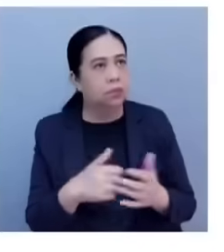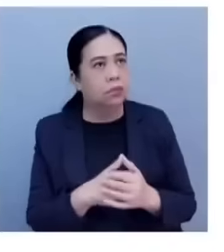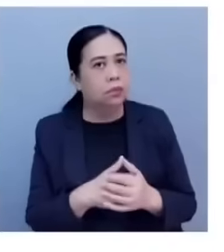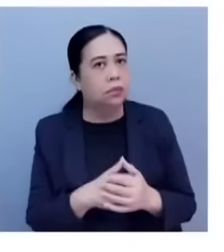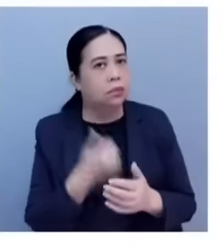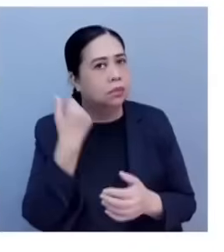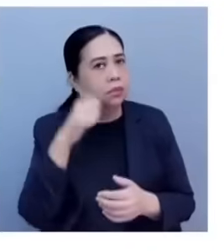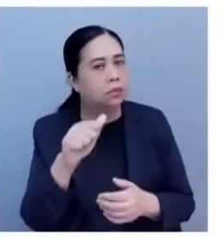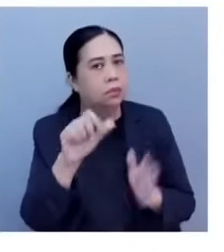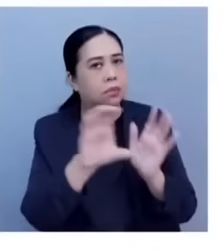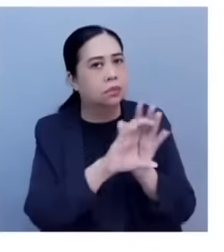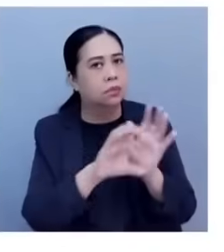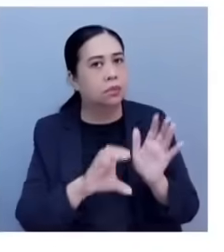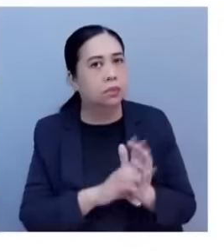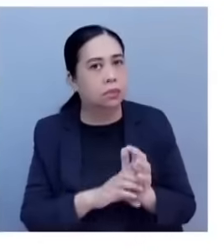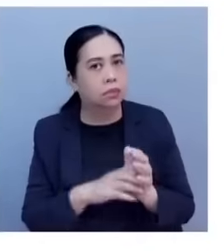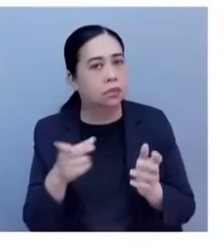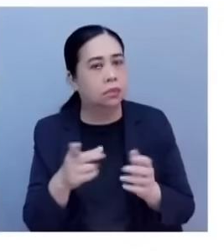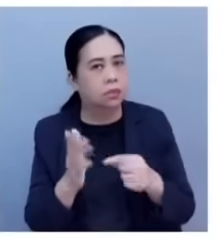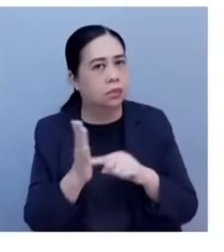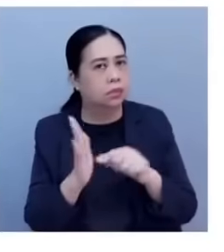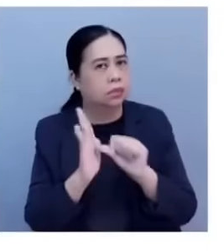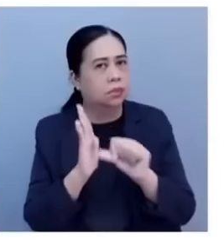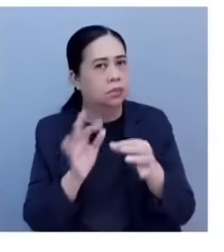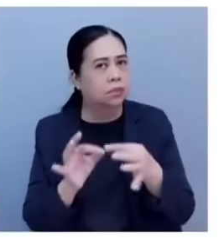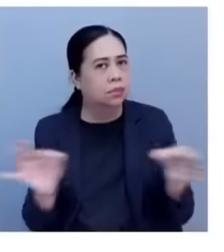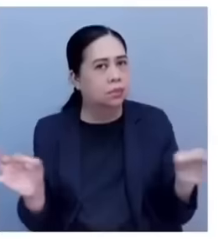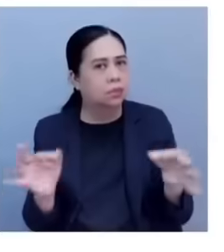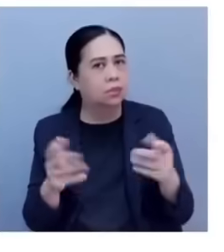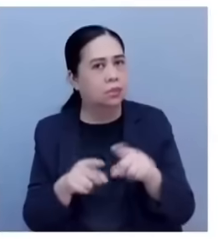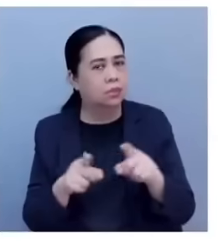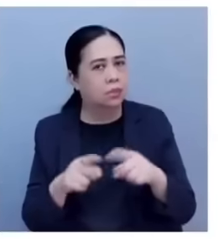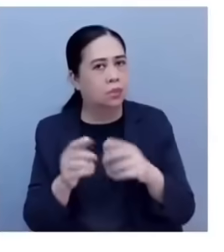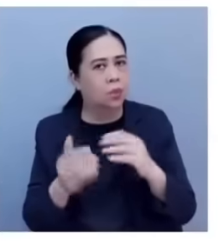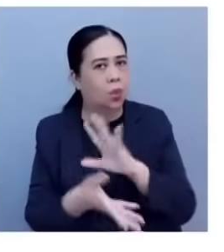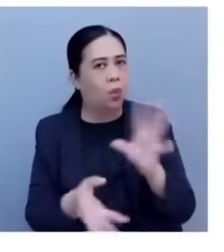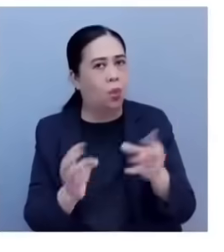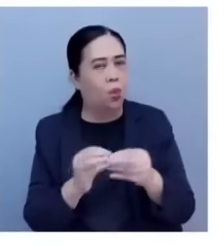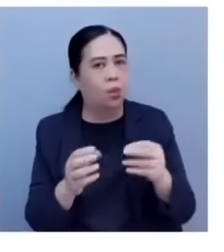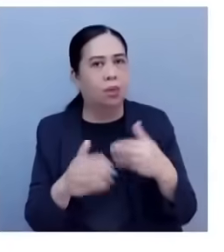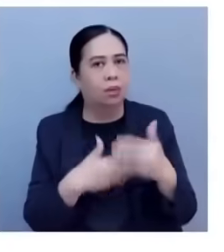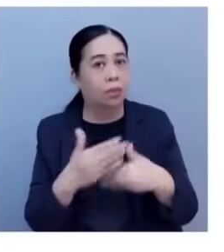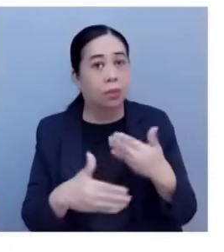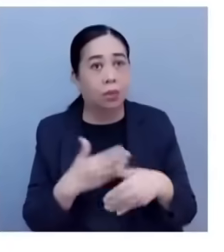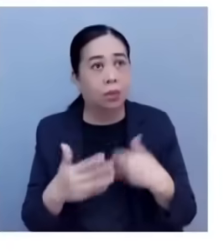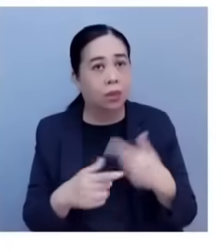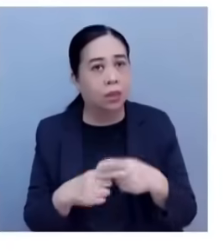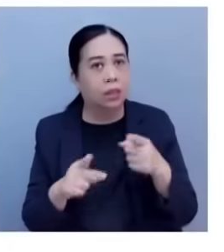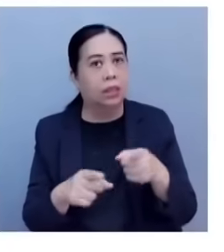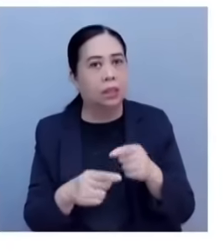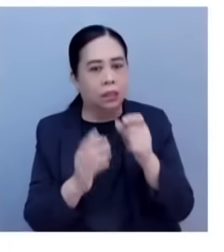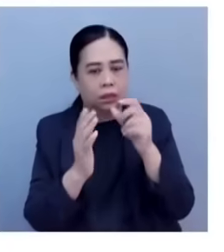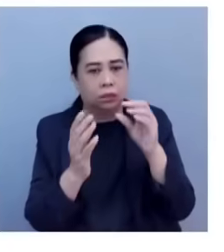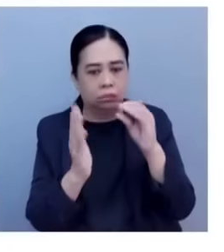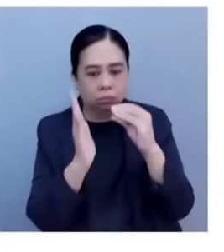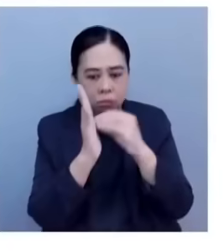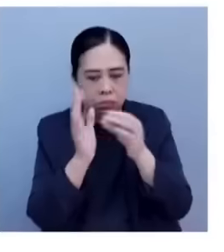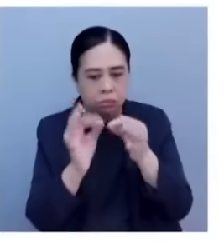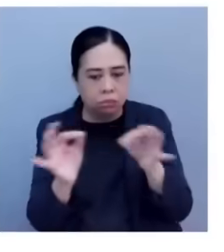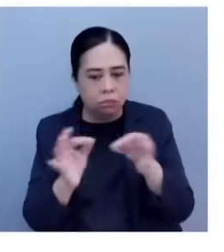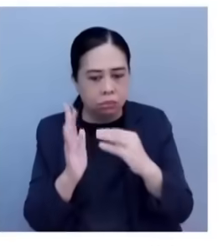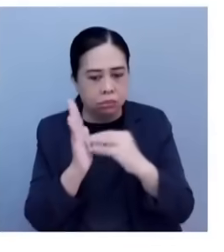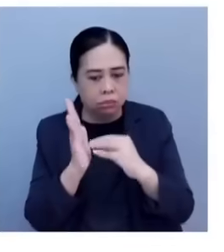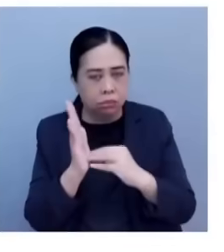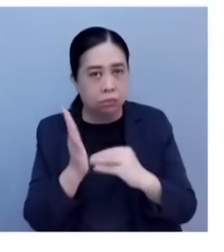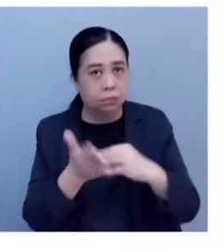violation of the Constitution, the underlying issue here as well is the whole process by which they were itemizing or not their